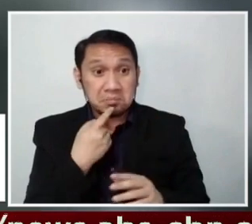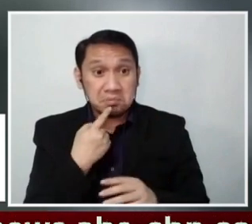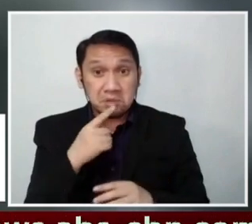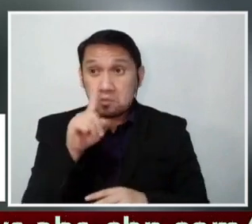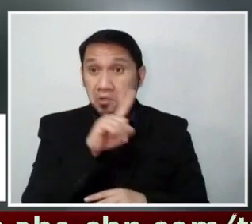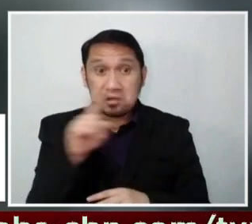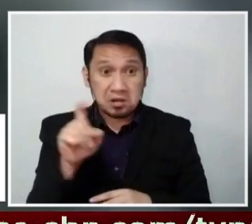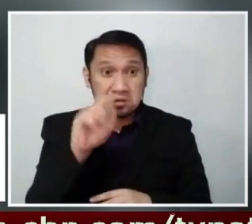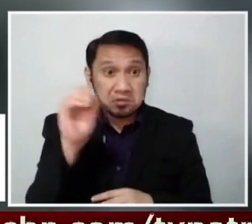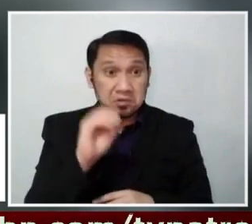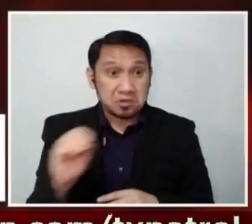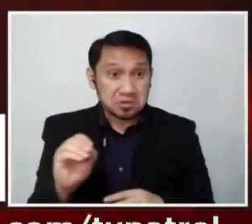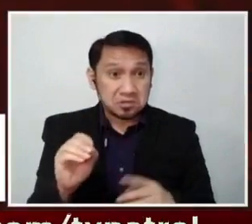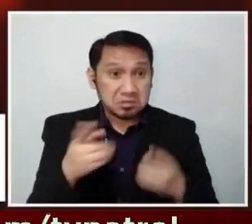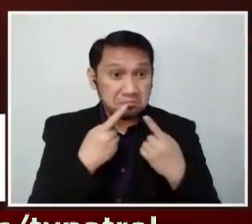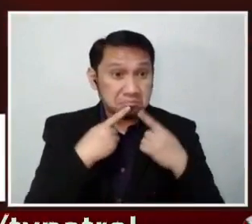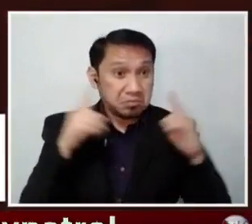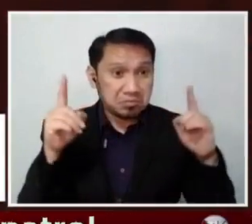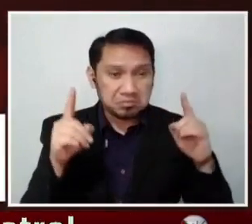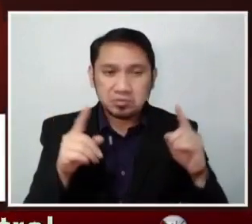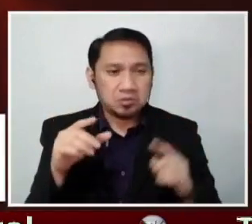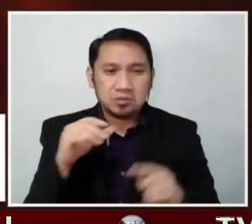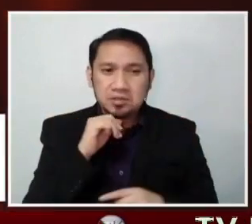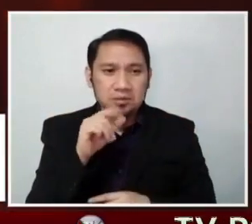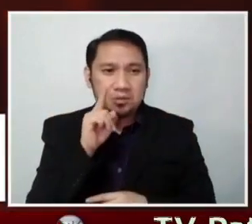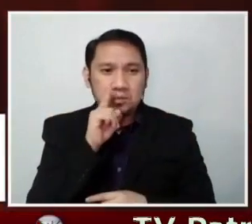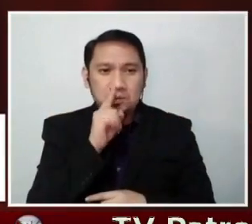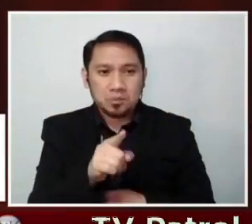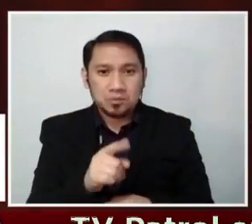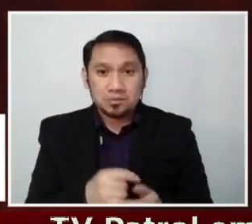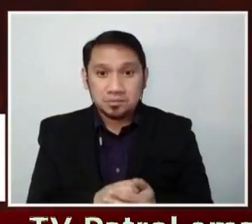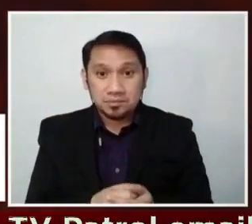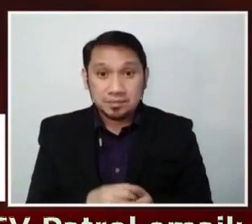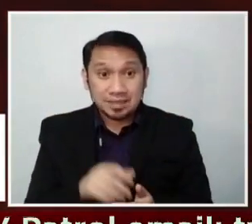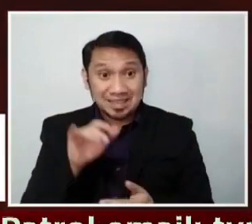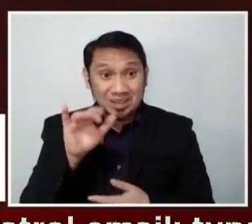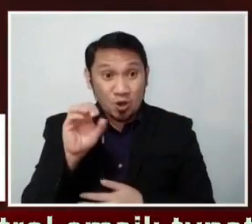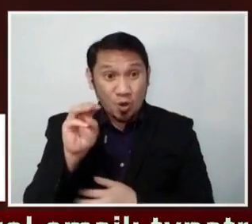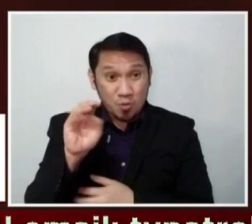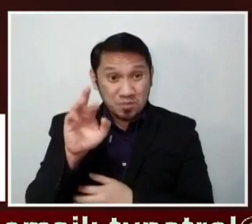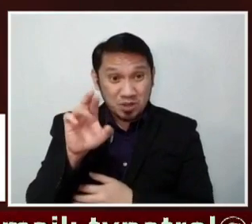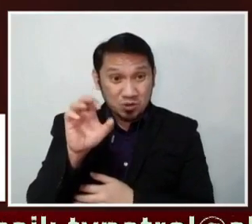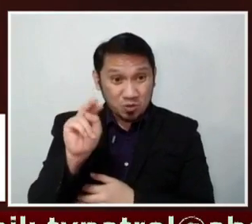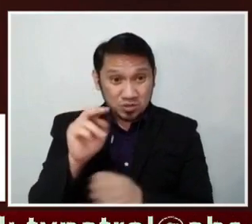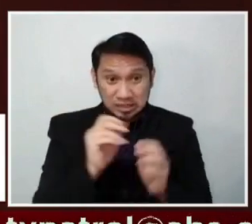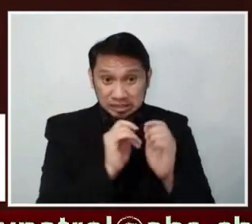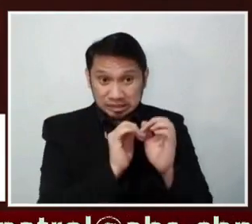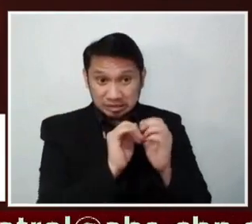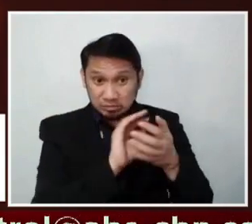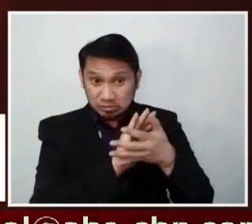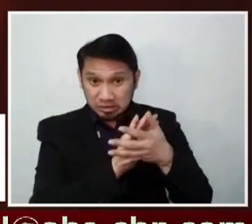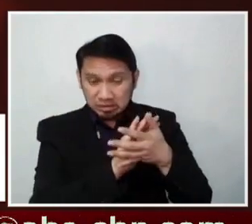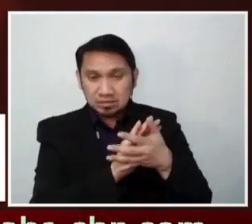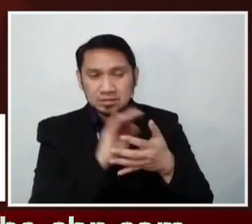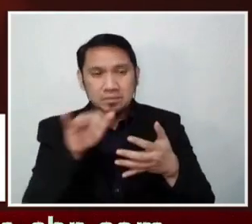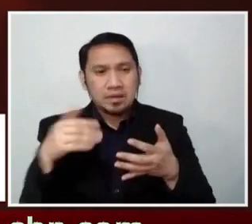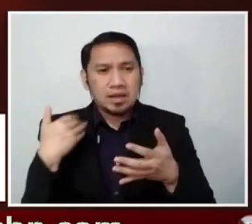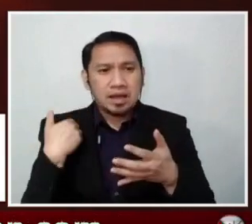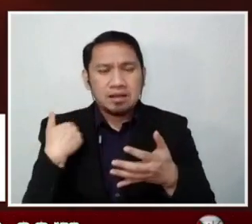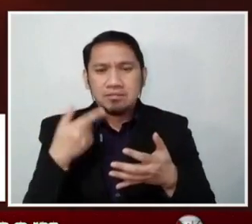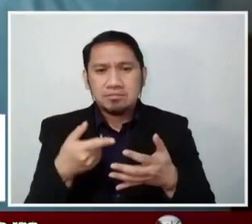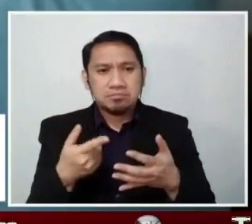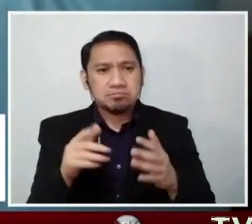100% efficacious, they are lying. At kahit sa Omicron variant, may laban din ang Molnupiravir para sa isang